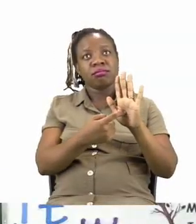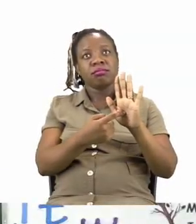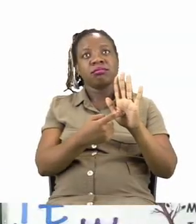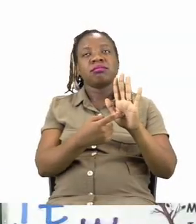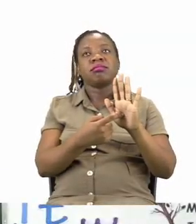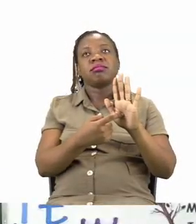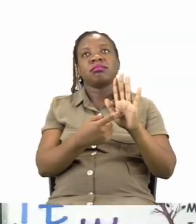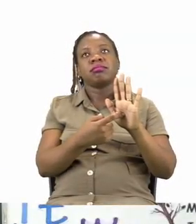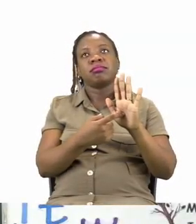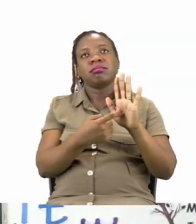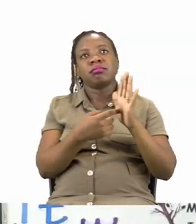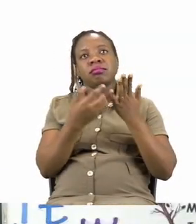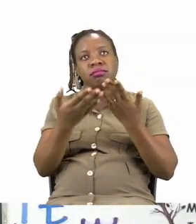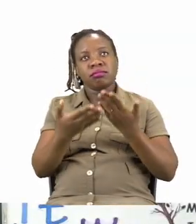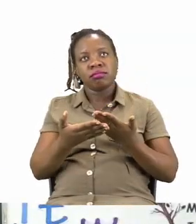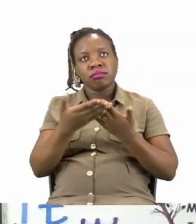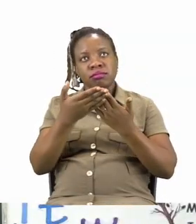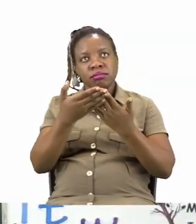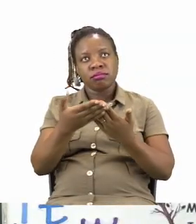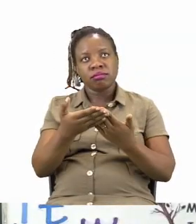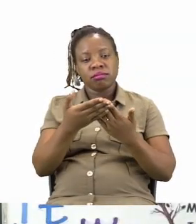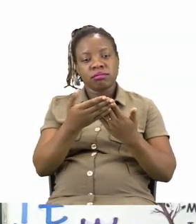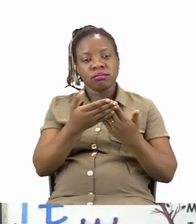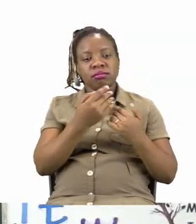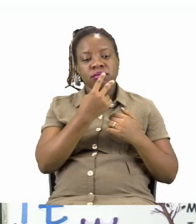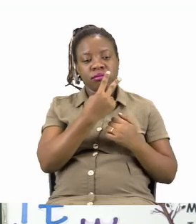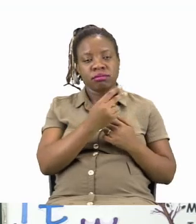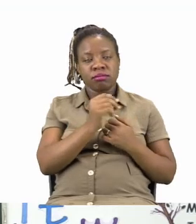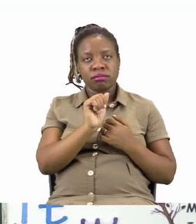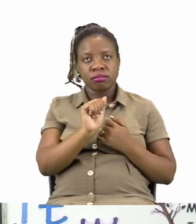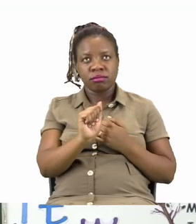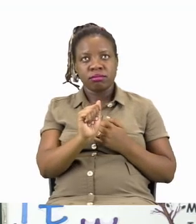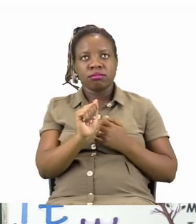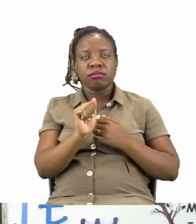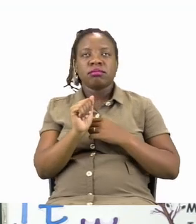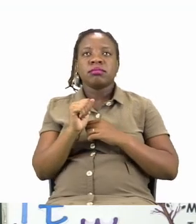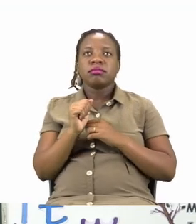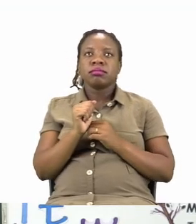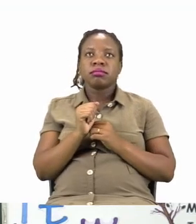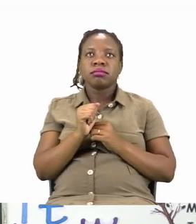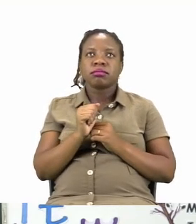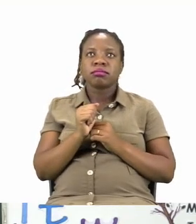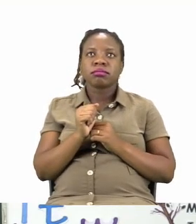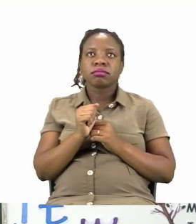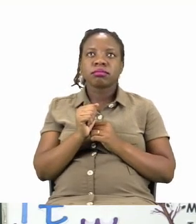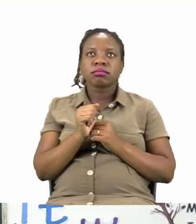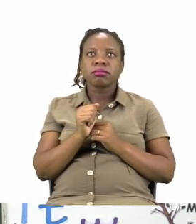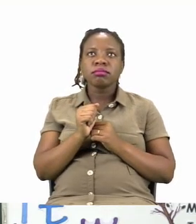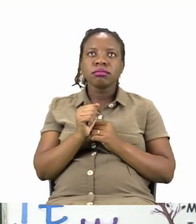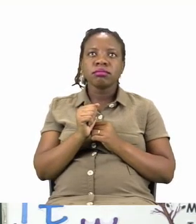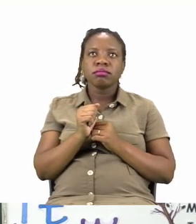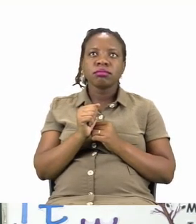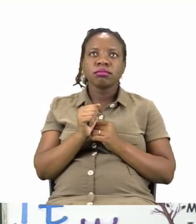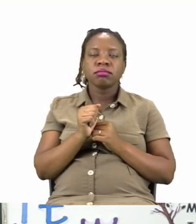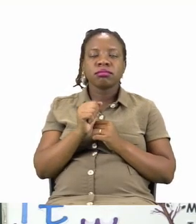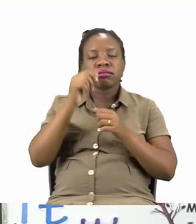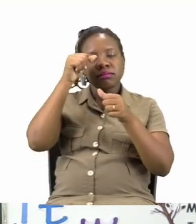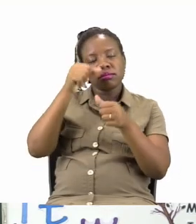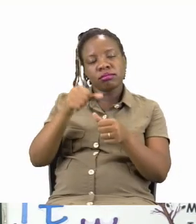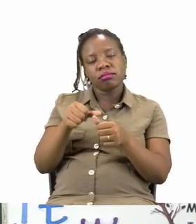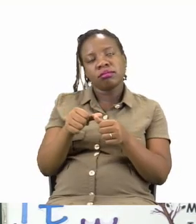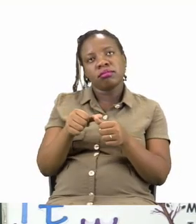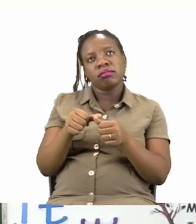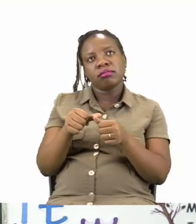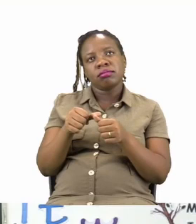first set of words which we have to turn into a sentence. Now remember, boys and girls, we